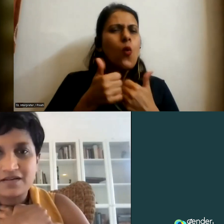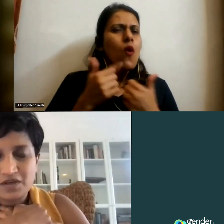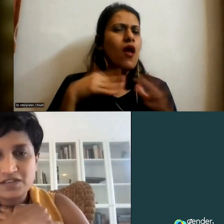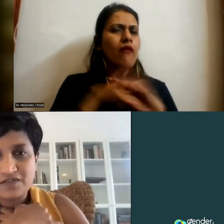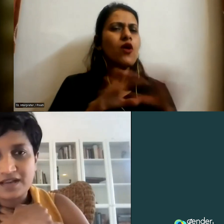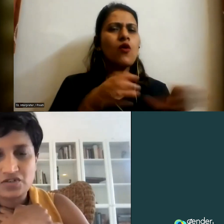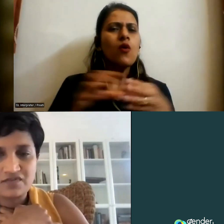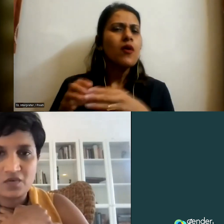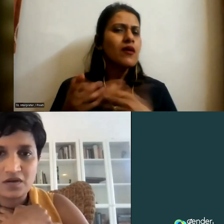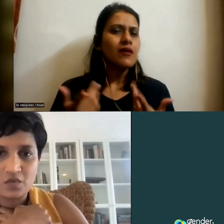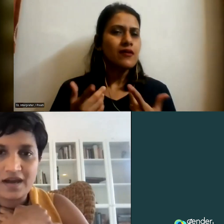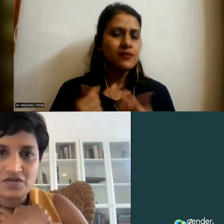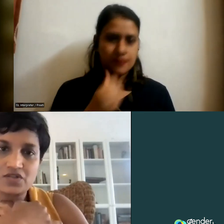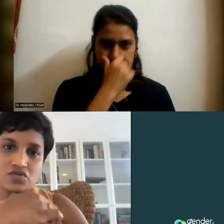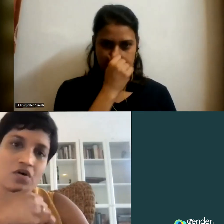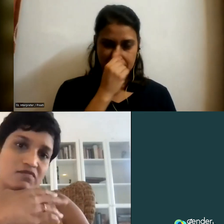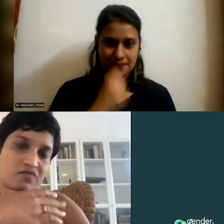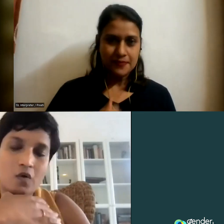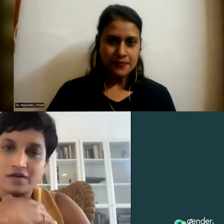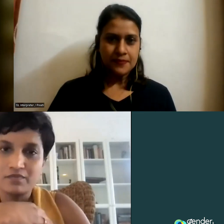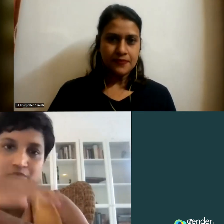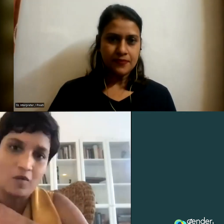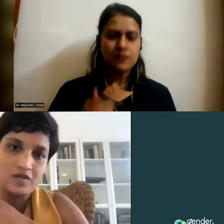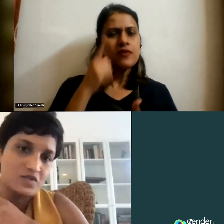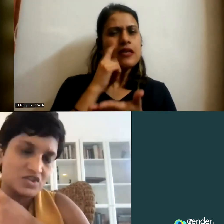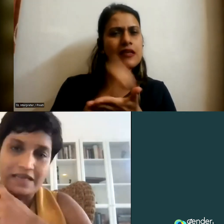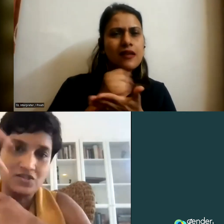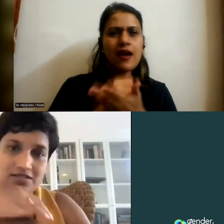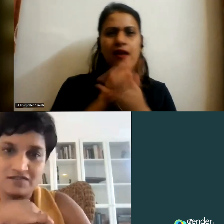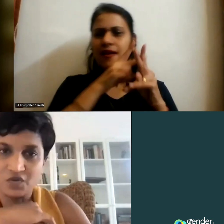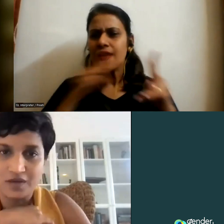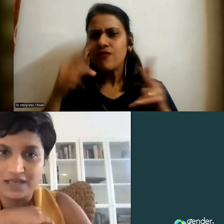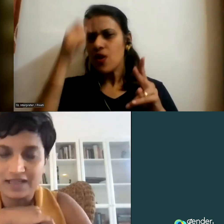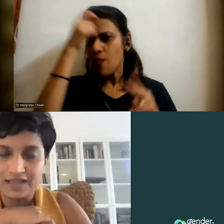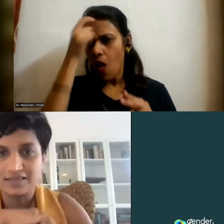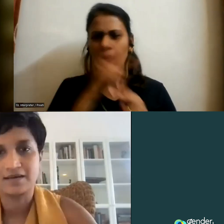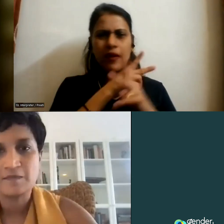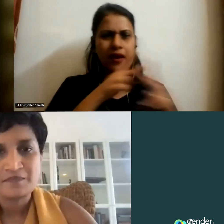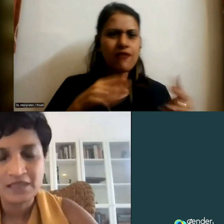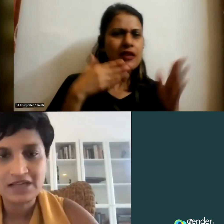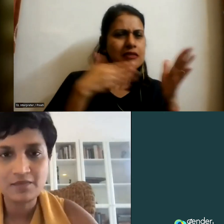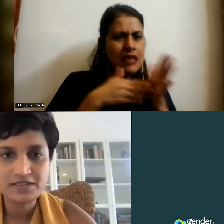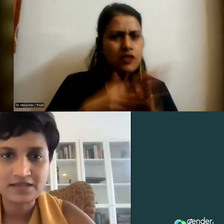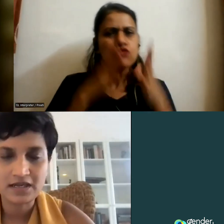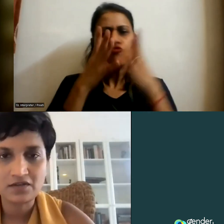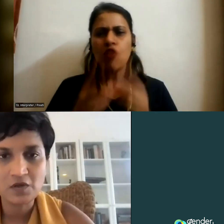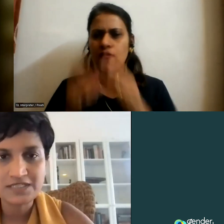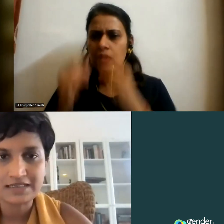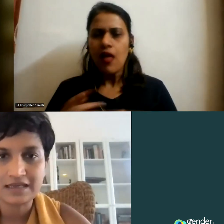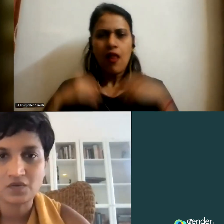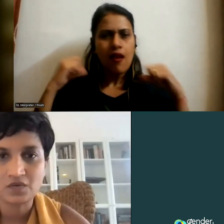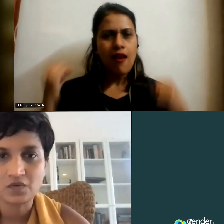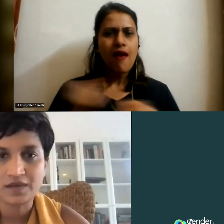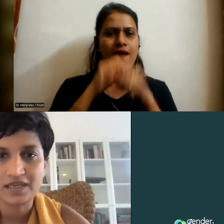because of our nature of our work, we are trying to solve for problems or challenges, if you will. And I think the development sector kind of